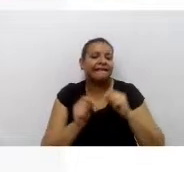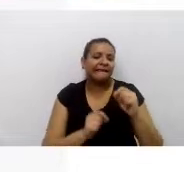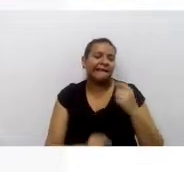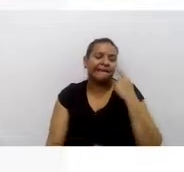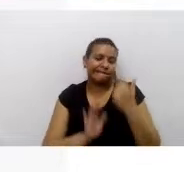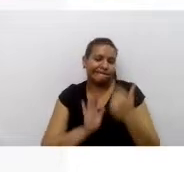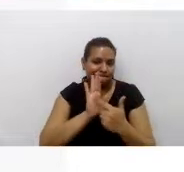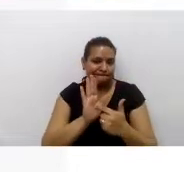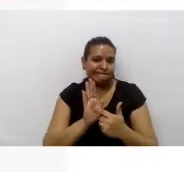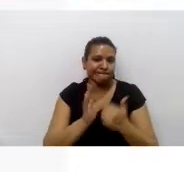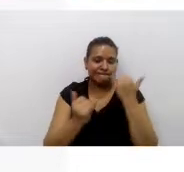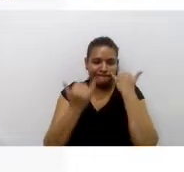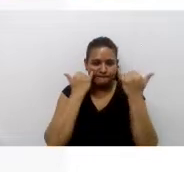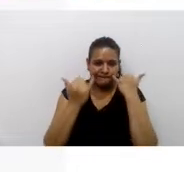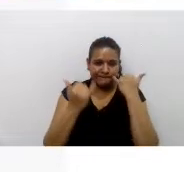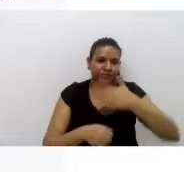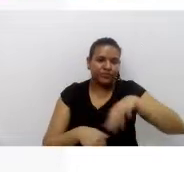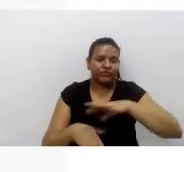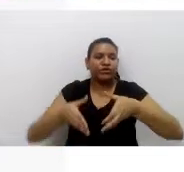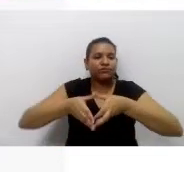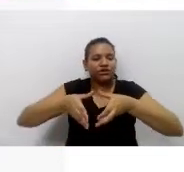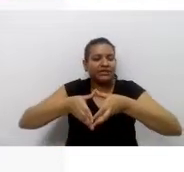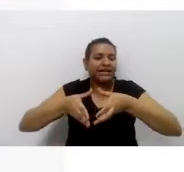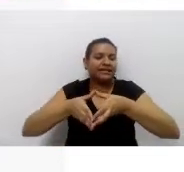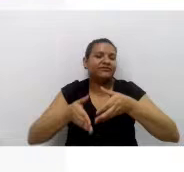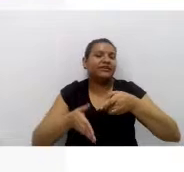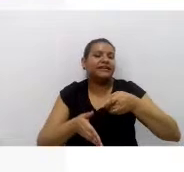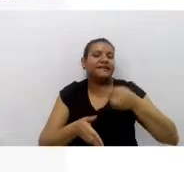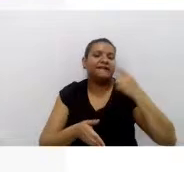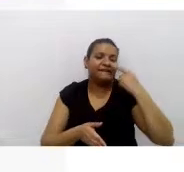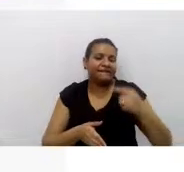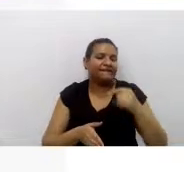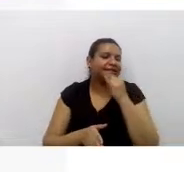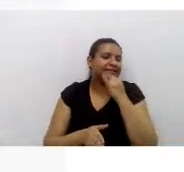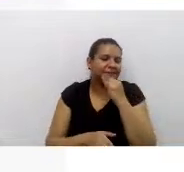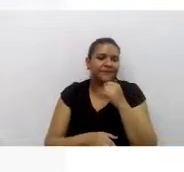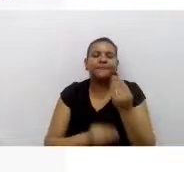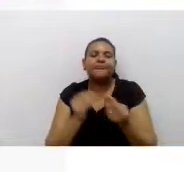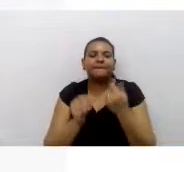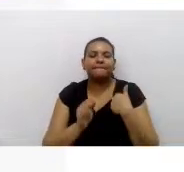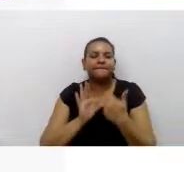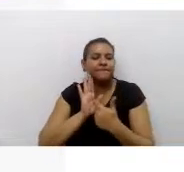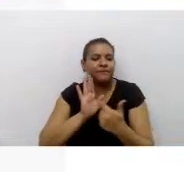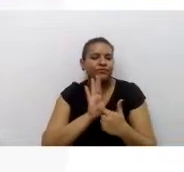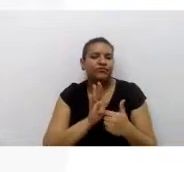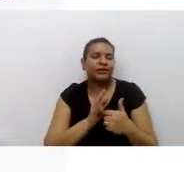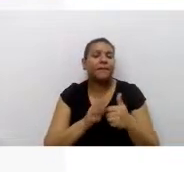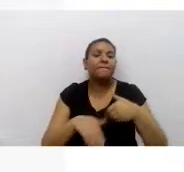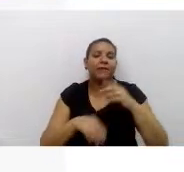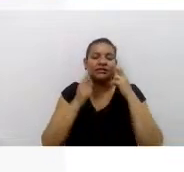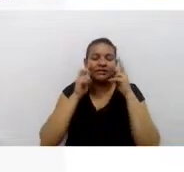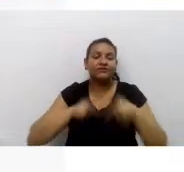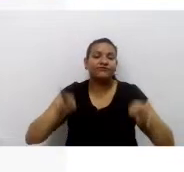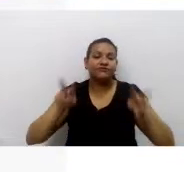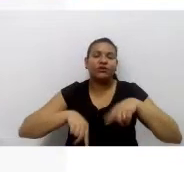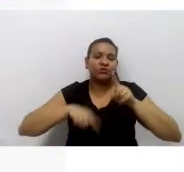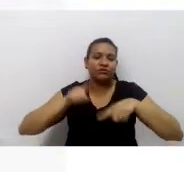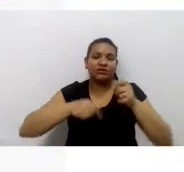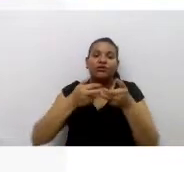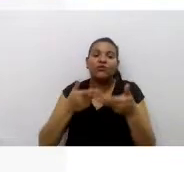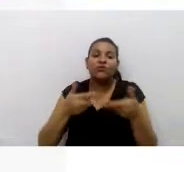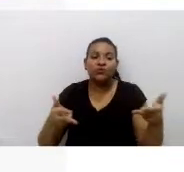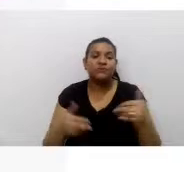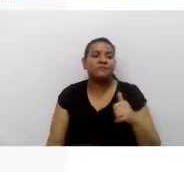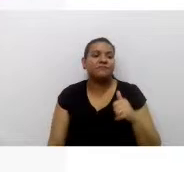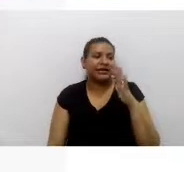can include screenshots and images throughout a presentation for visual aids. And you can engage learners with your voice,